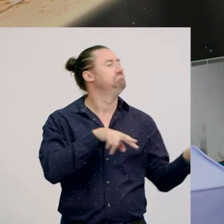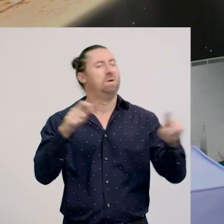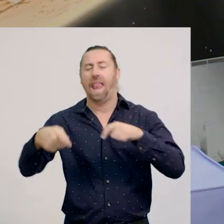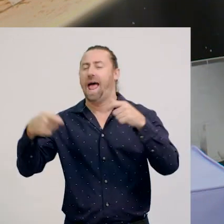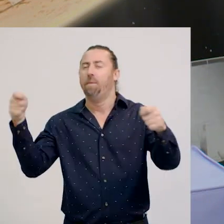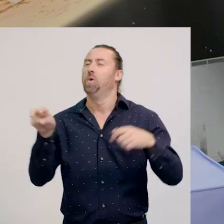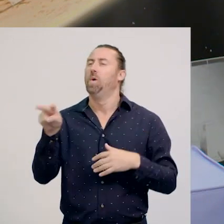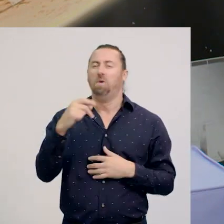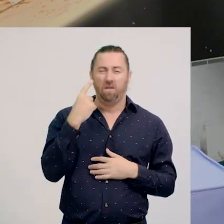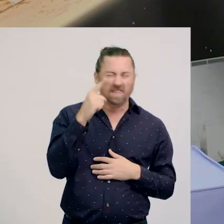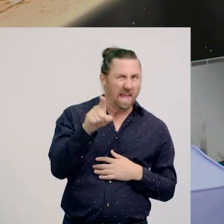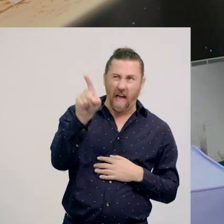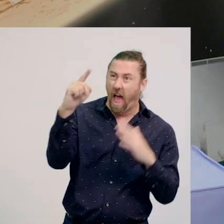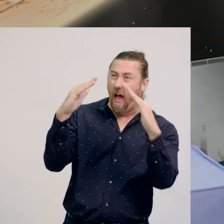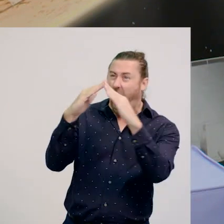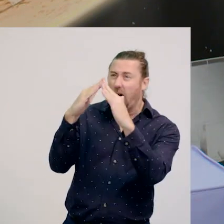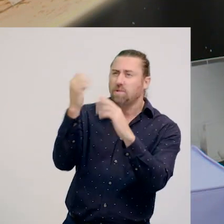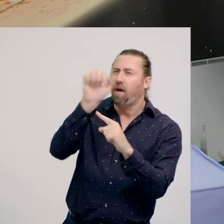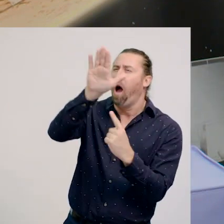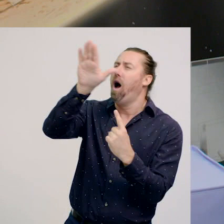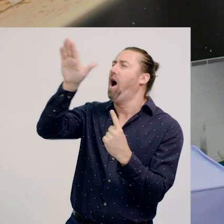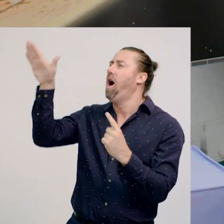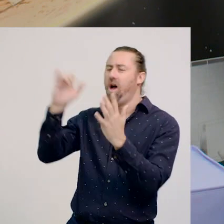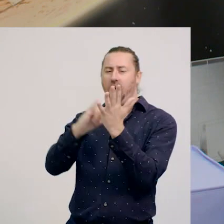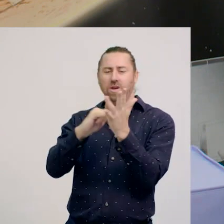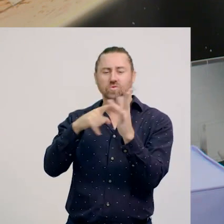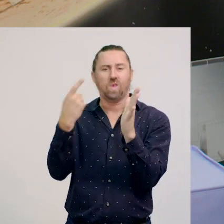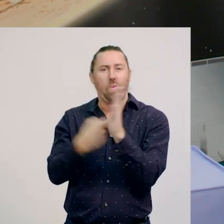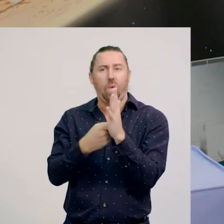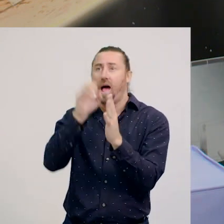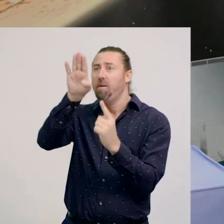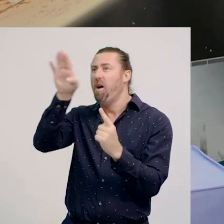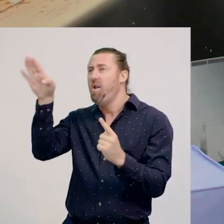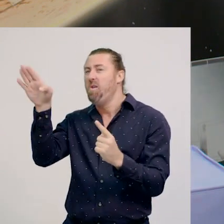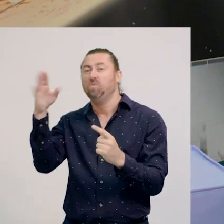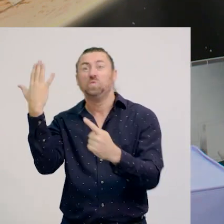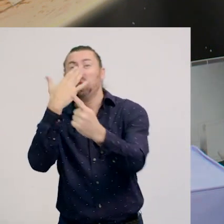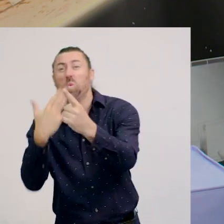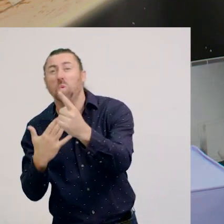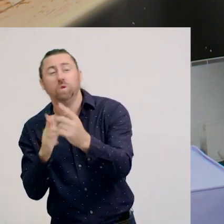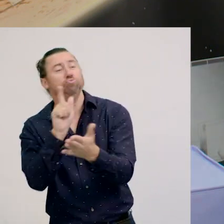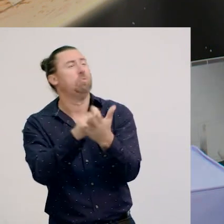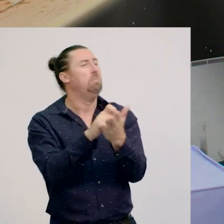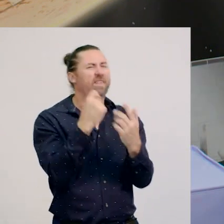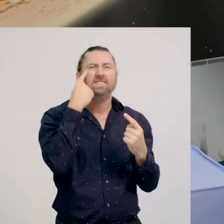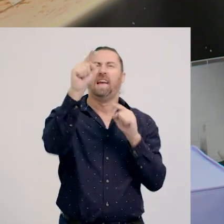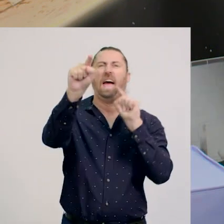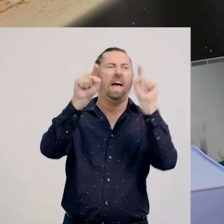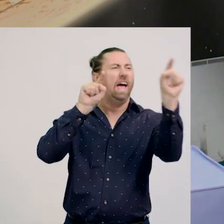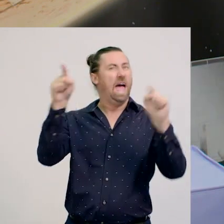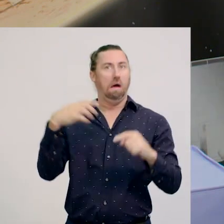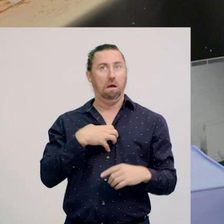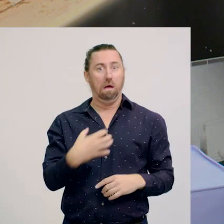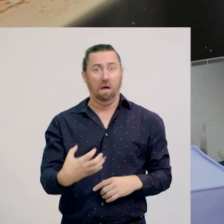can identify any solar panels on the roofs of homes, shops, schools or other buildings.